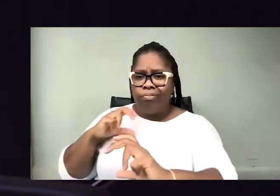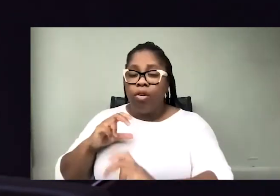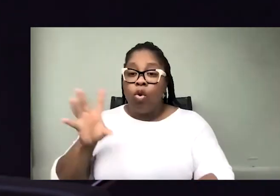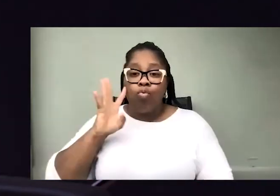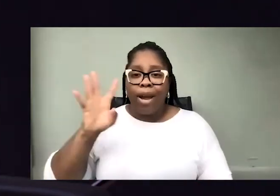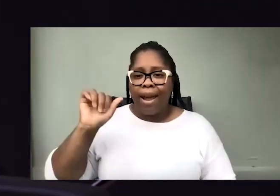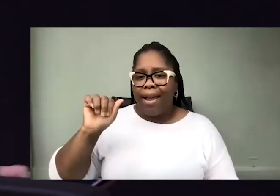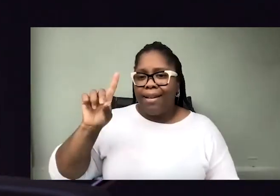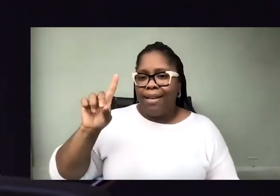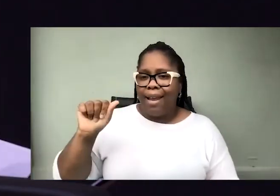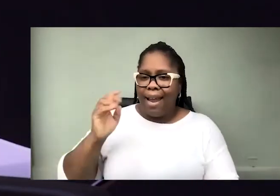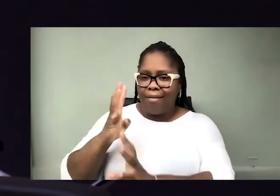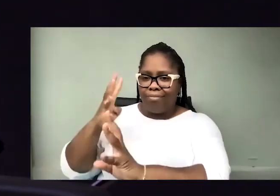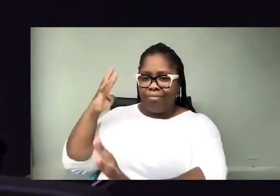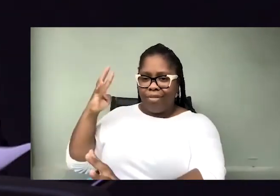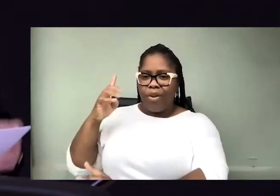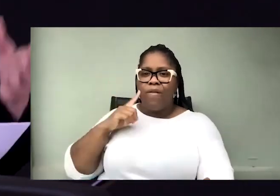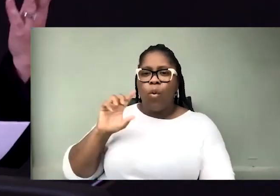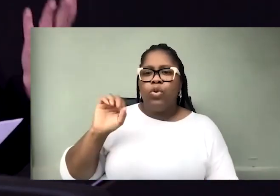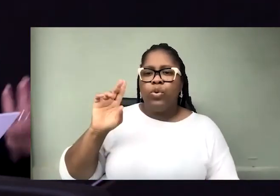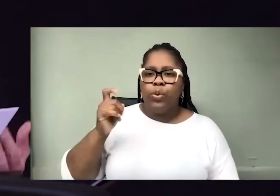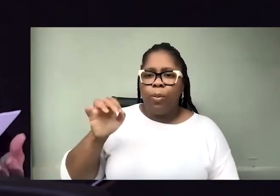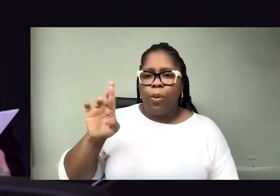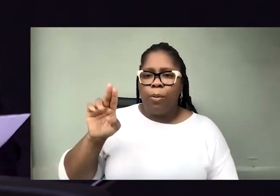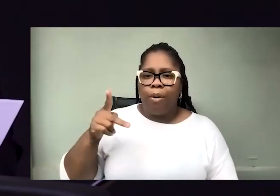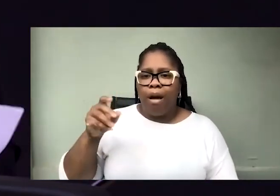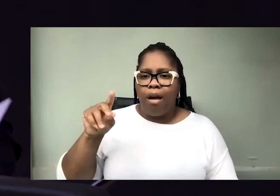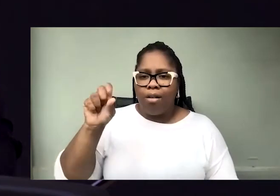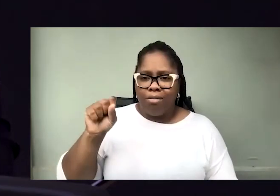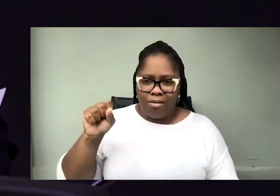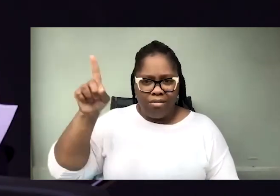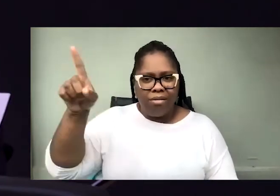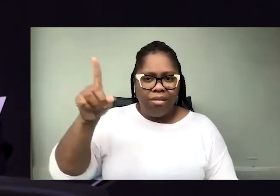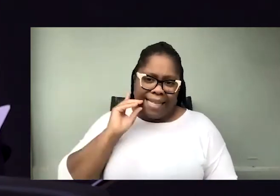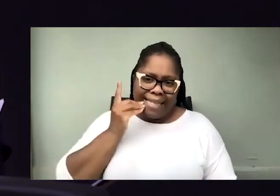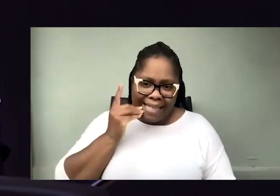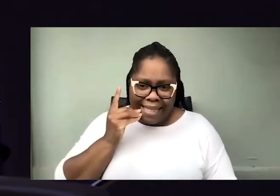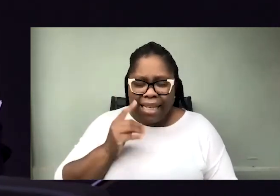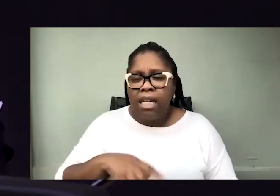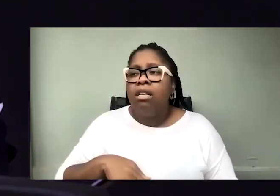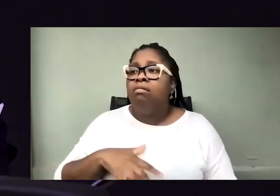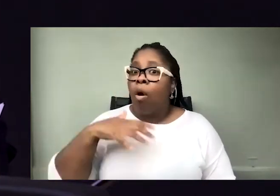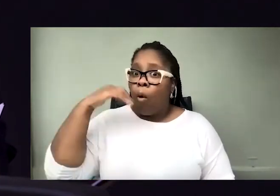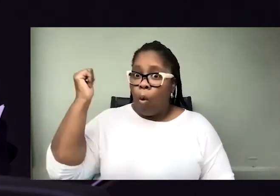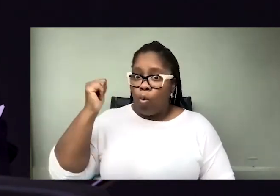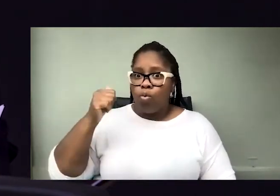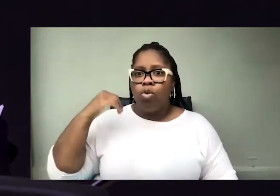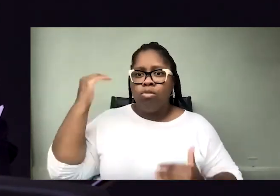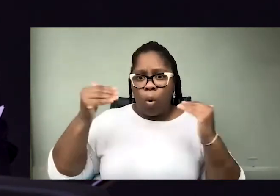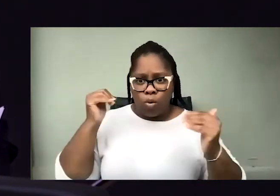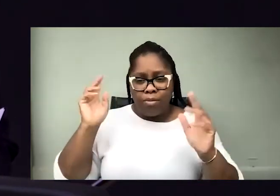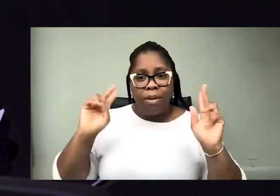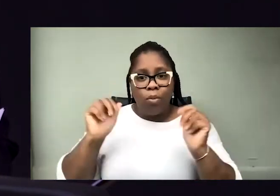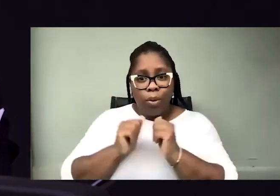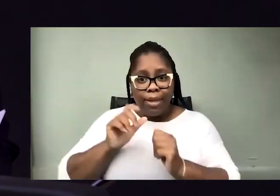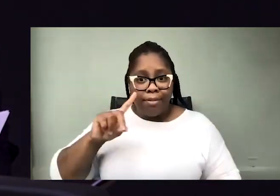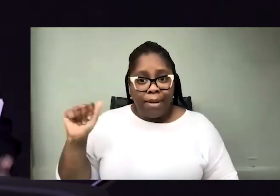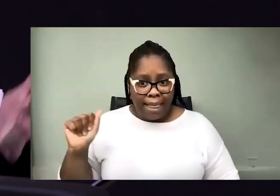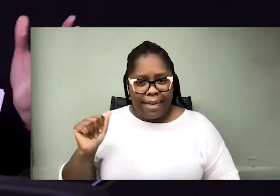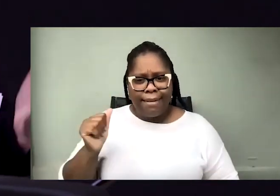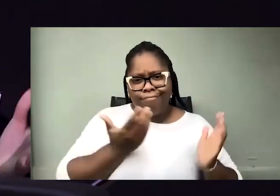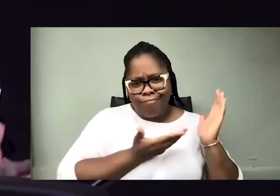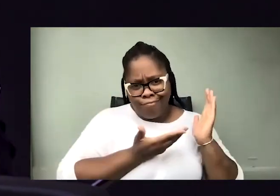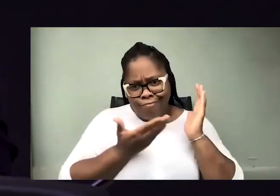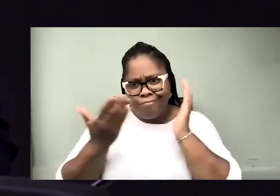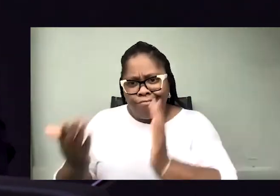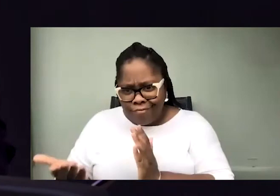at the super pods at Disneyland so that our transportation providers could bring older adults and people with disabilities through